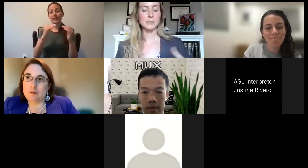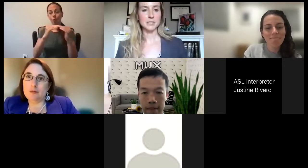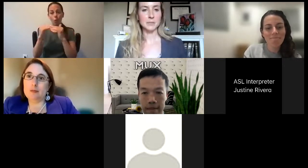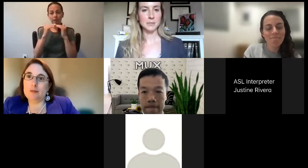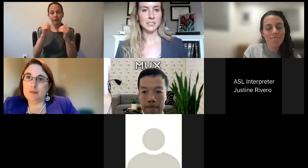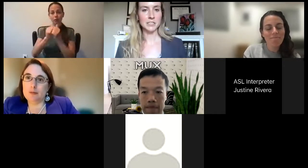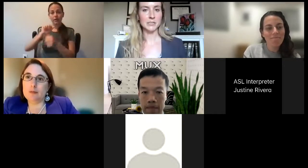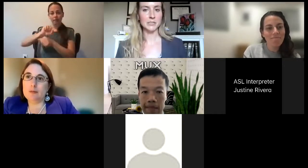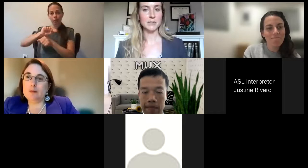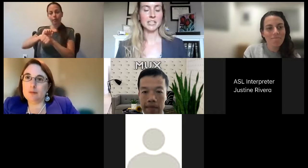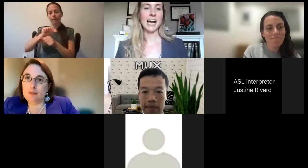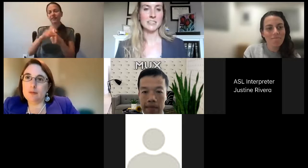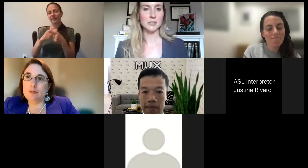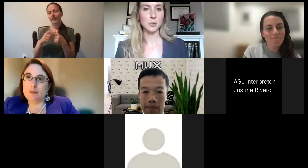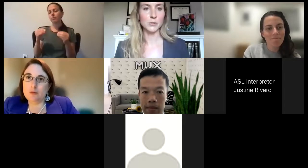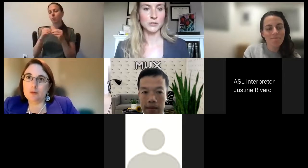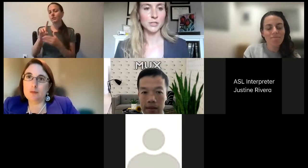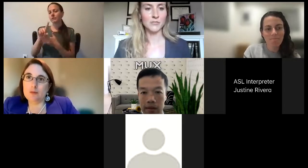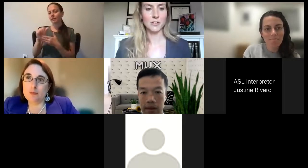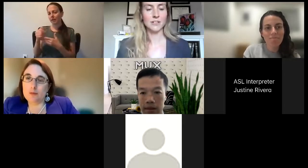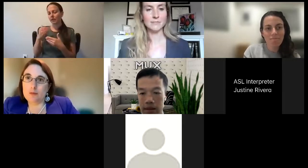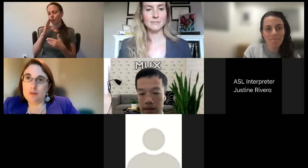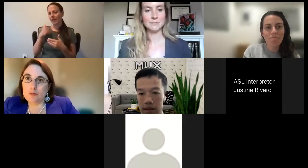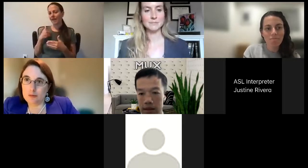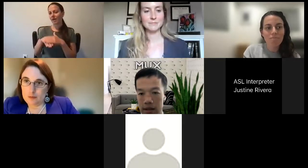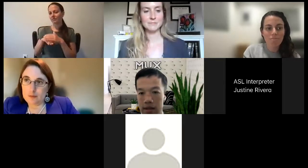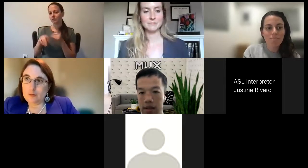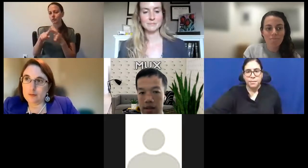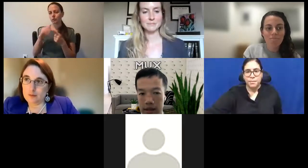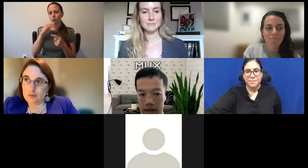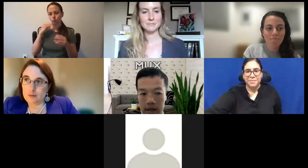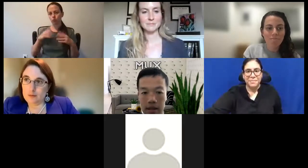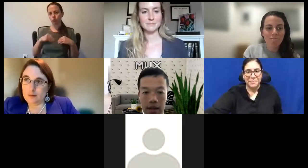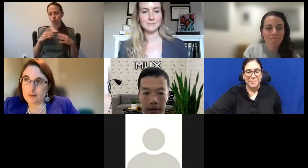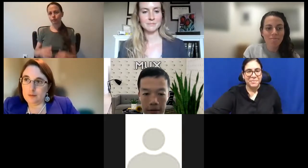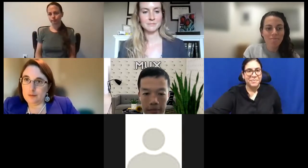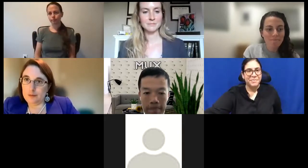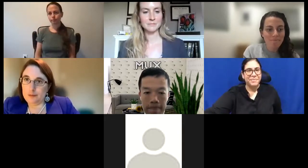that the disability community is going to be able to access homeownership overall.